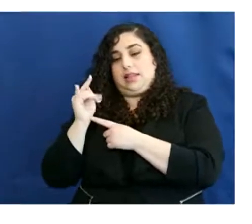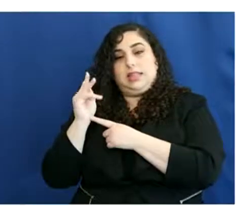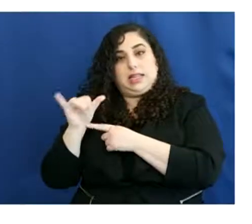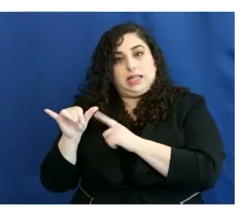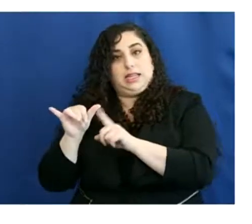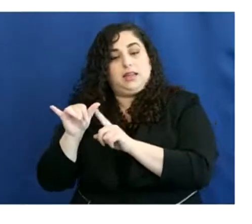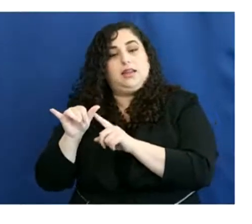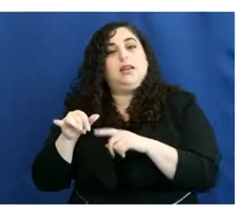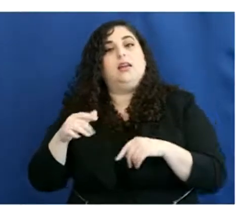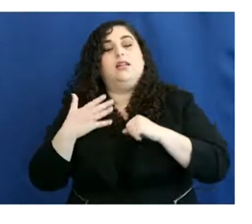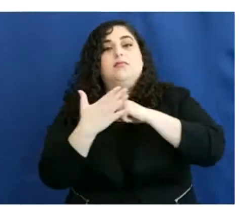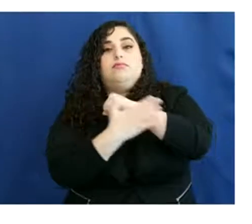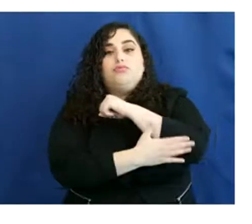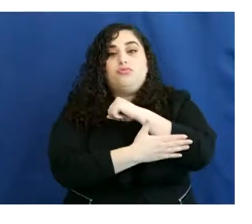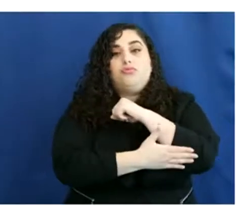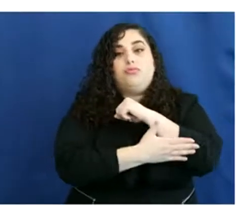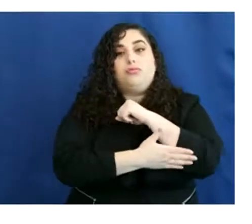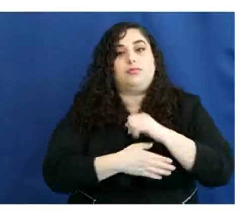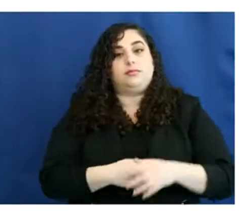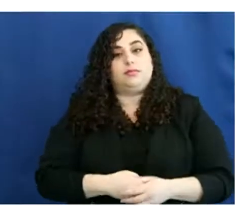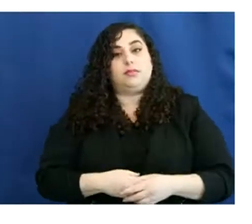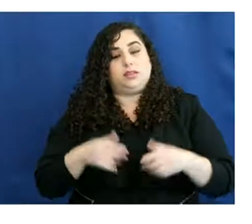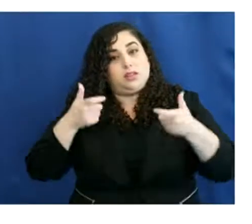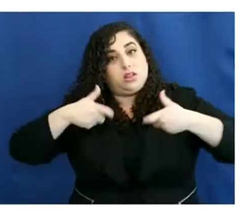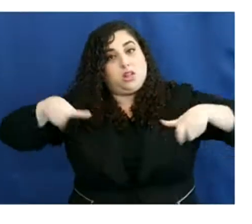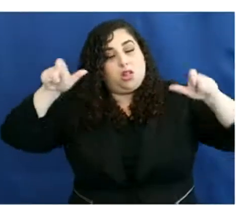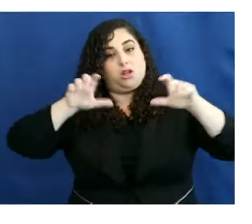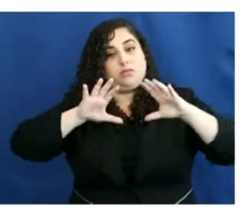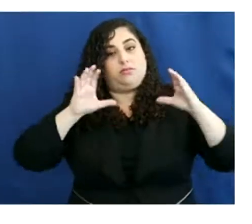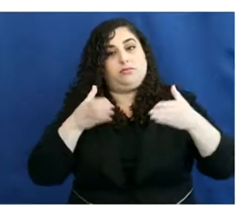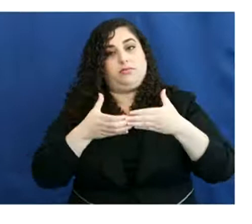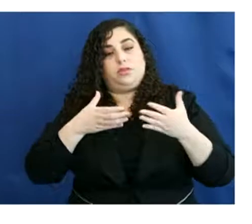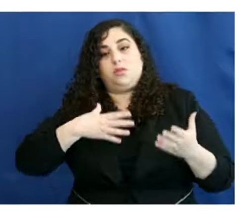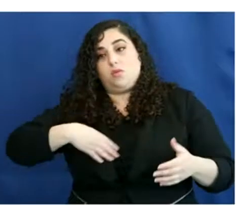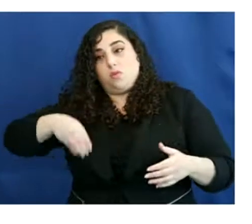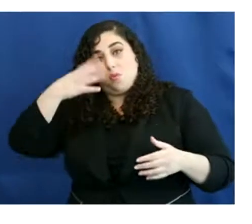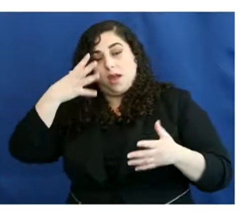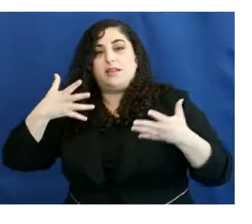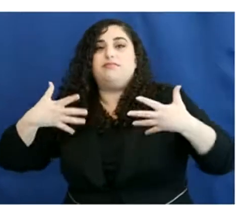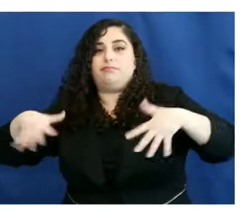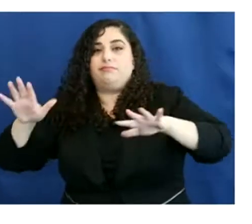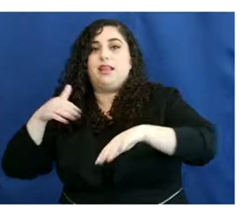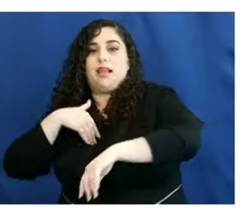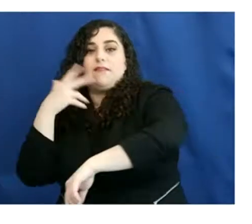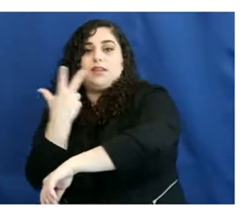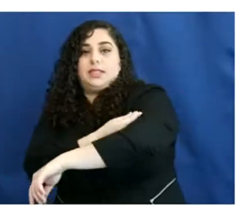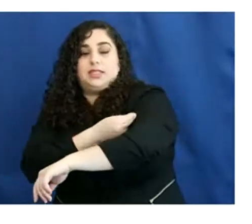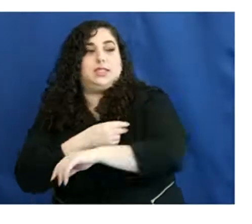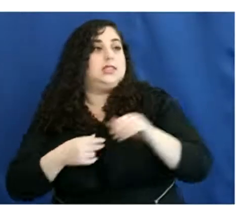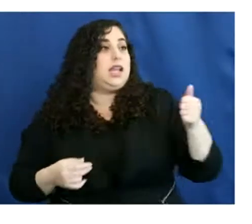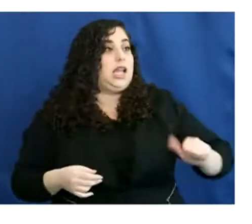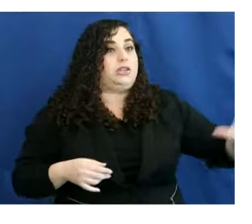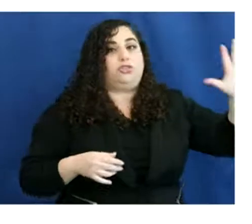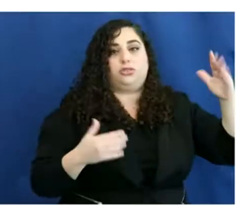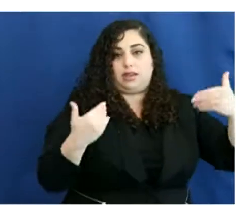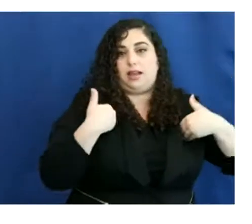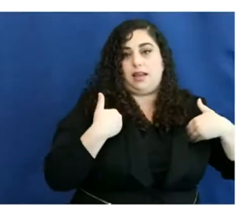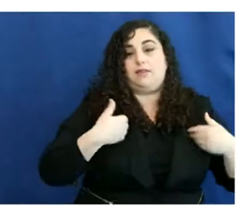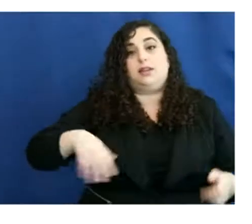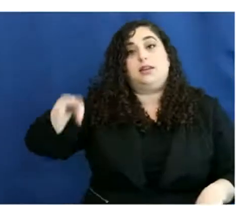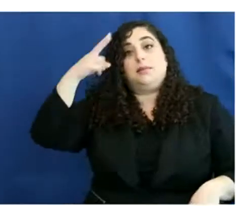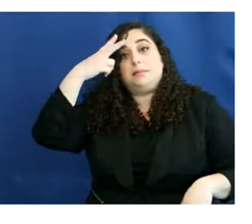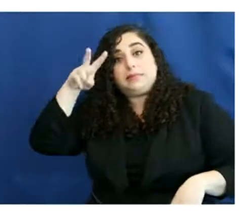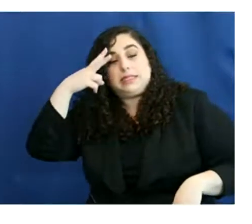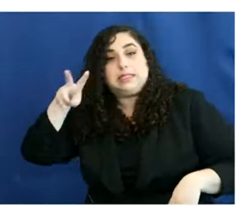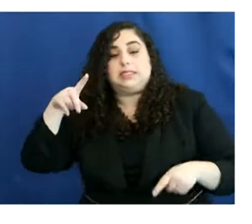still, the largest population is still white and Asian. Hispanic and Latinos are still 23%.